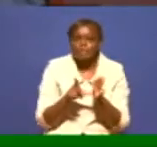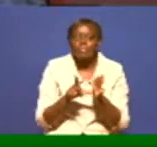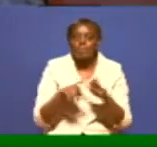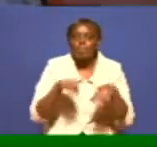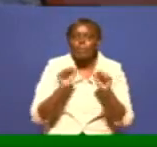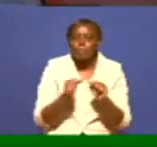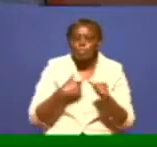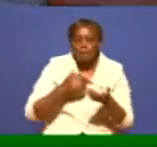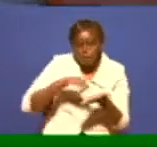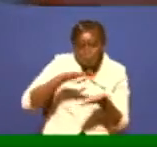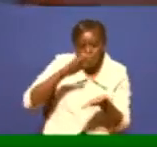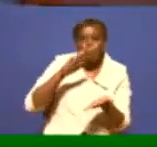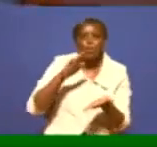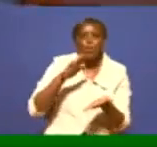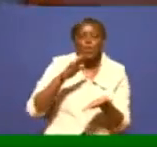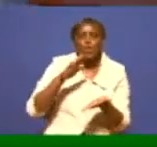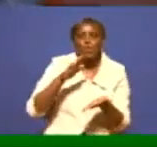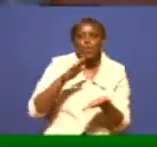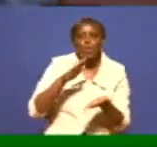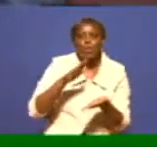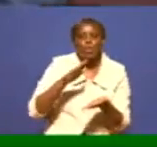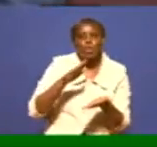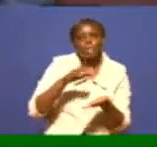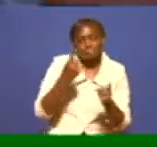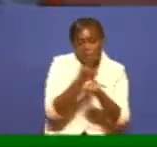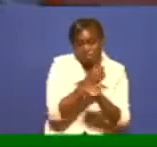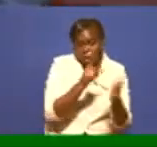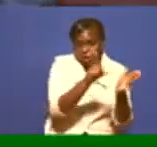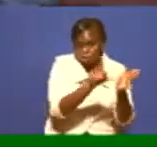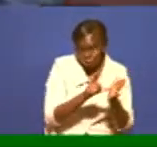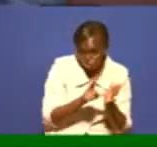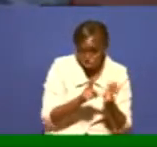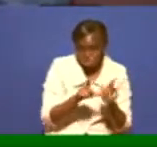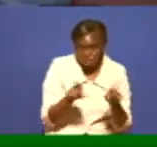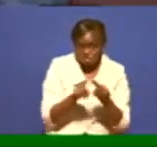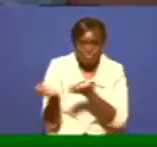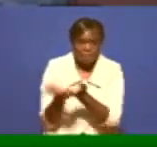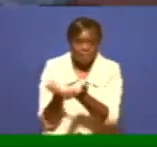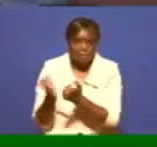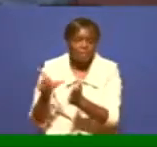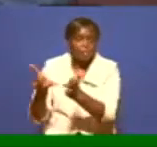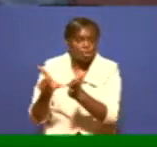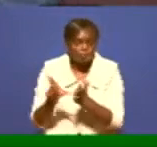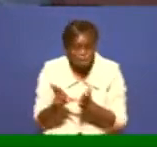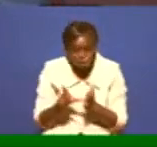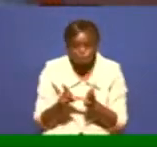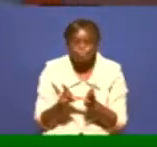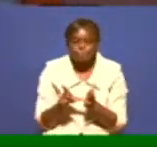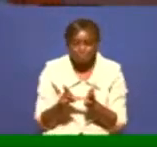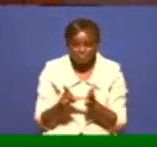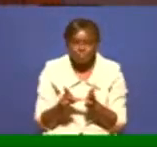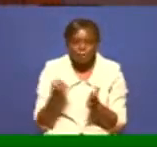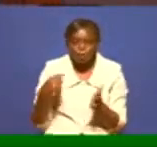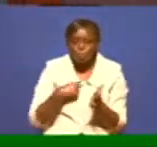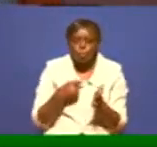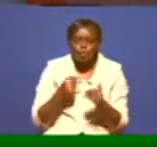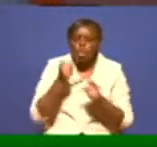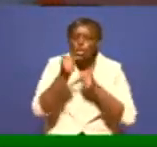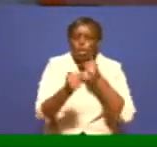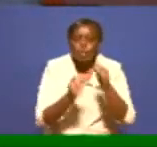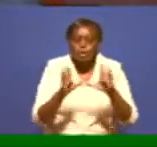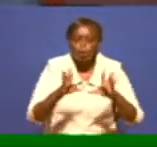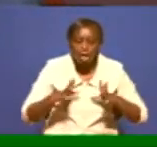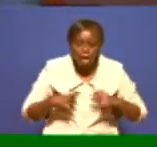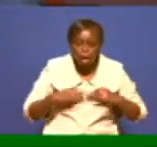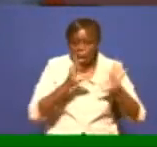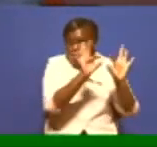have more of concessional loans as opposed to commercial loans. And with that understanding, Honorable Speaker, we went ahead and allowed